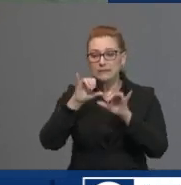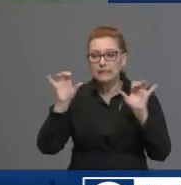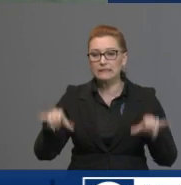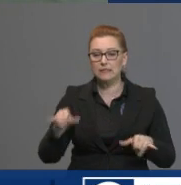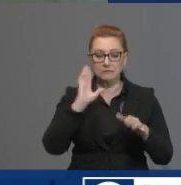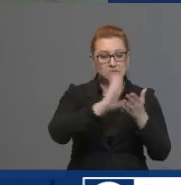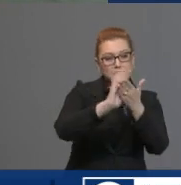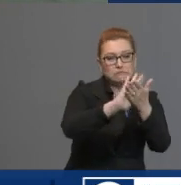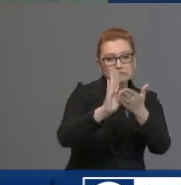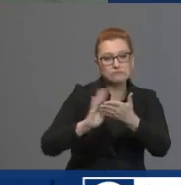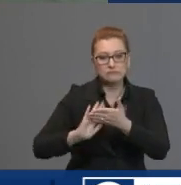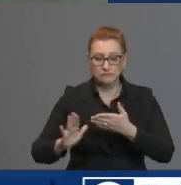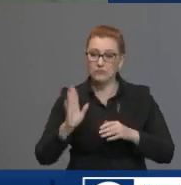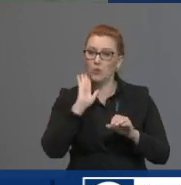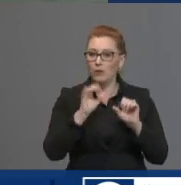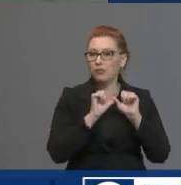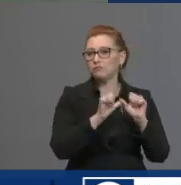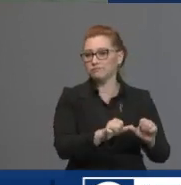for 109